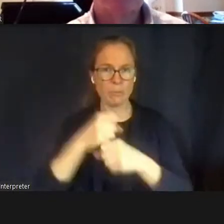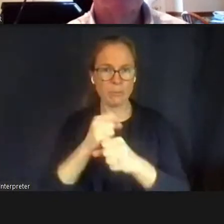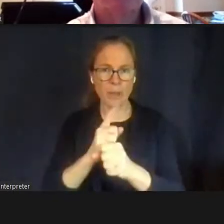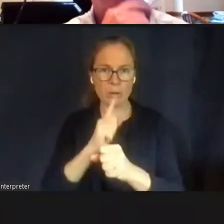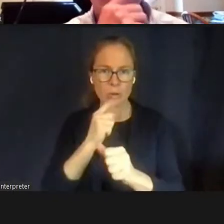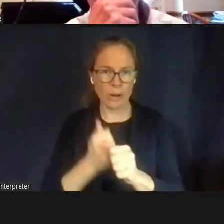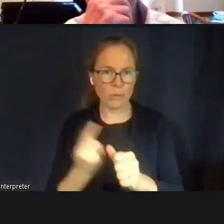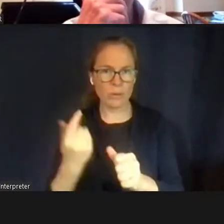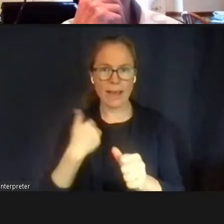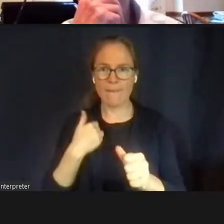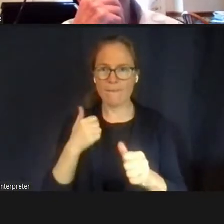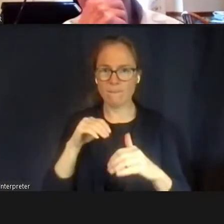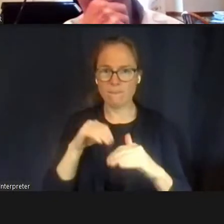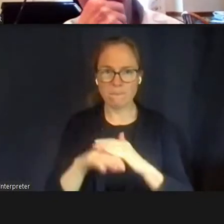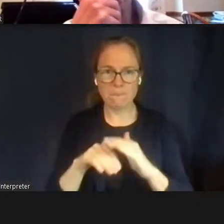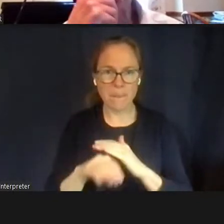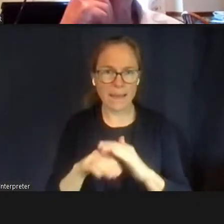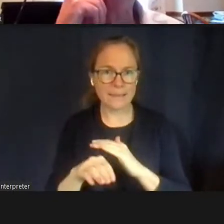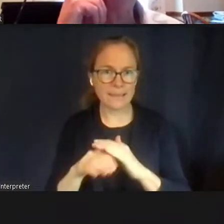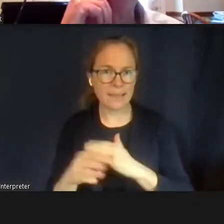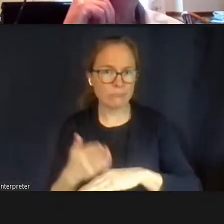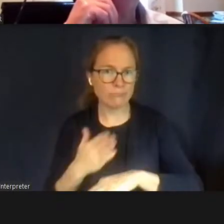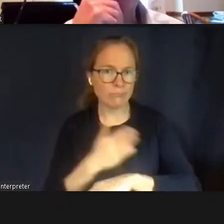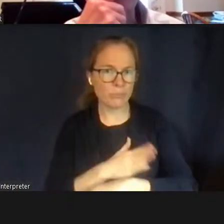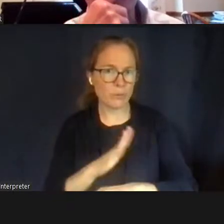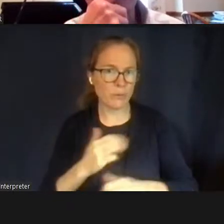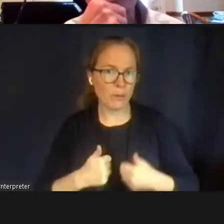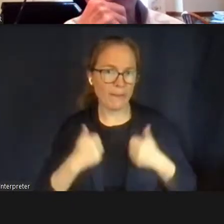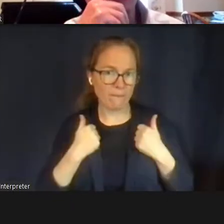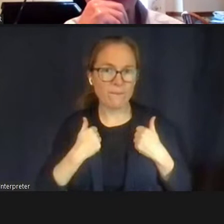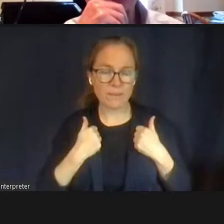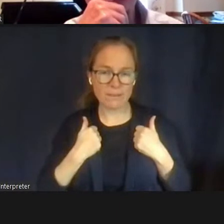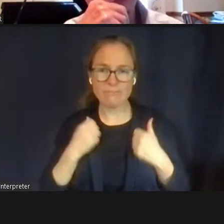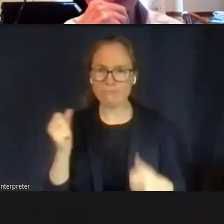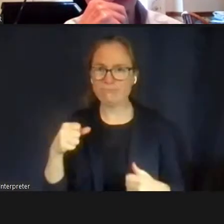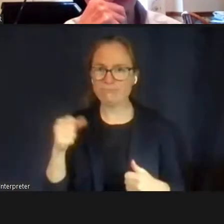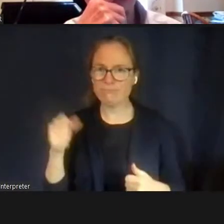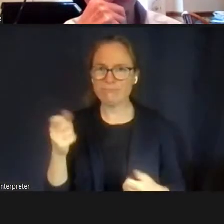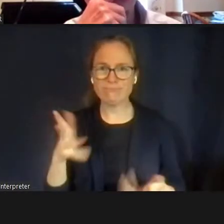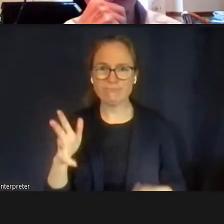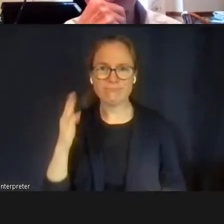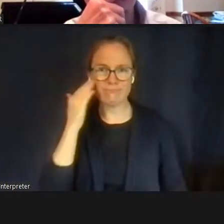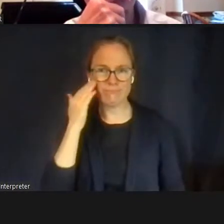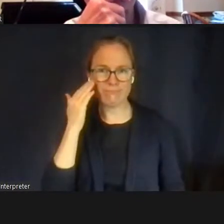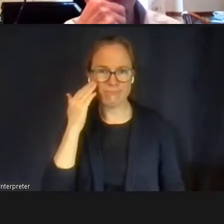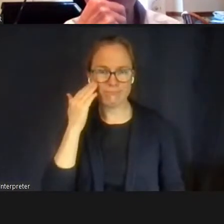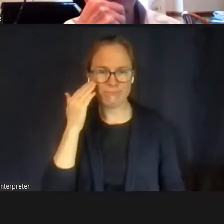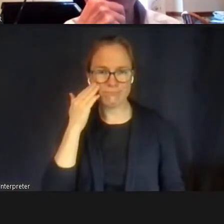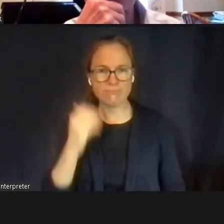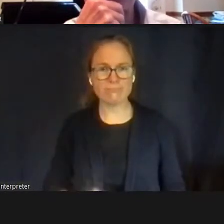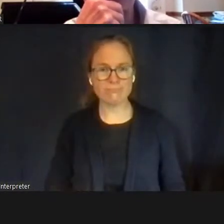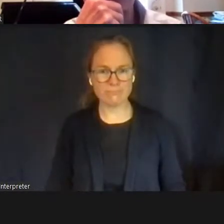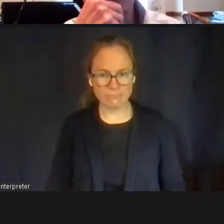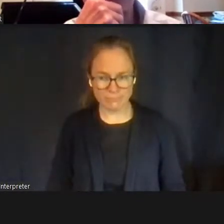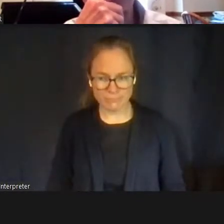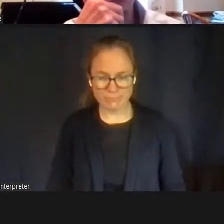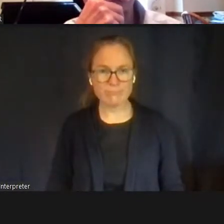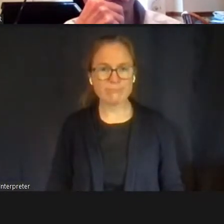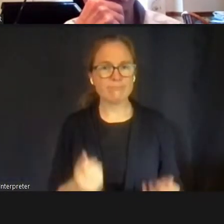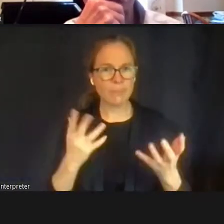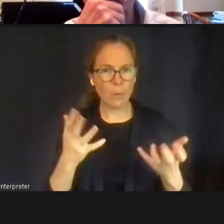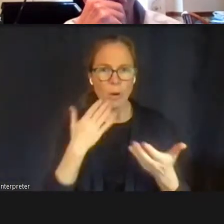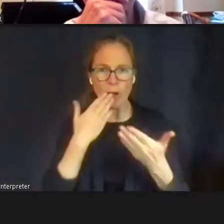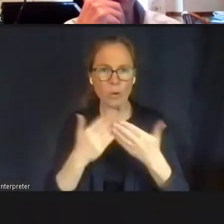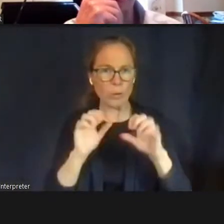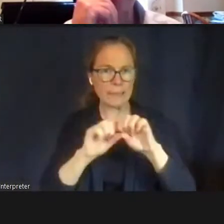to opportunities for a better life, and that we have good underlying systems in place so